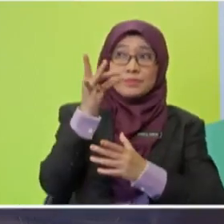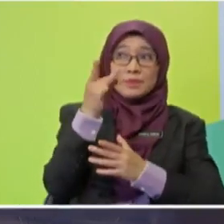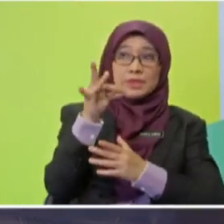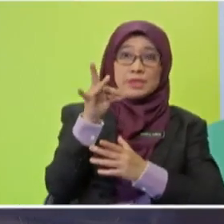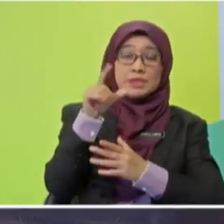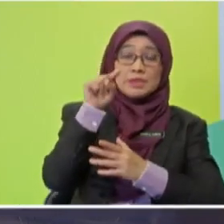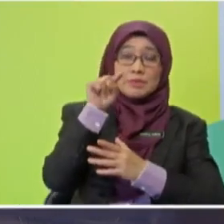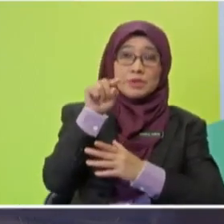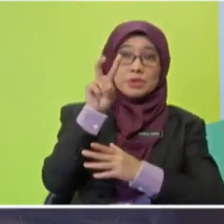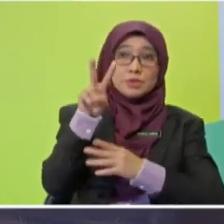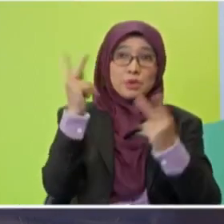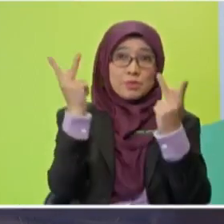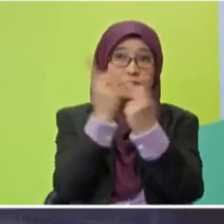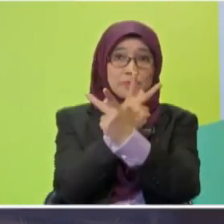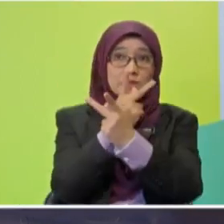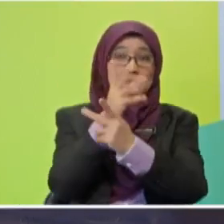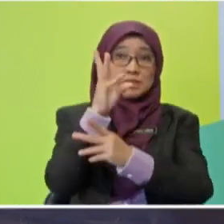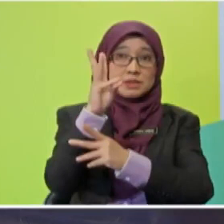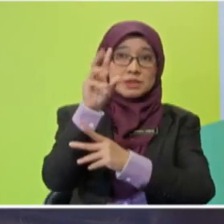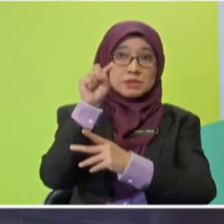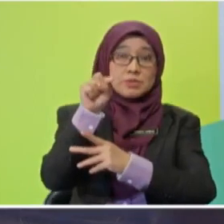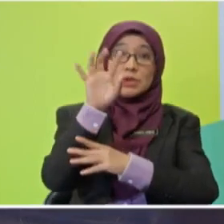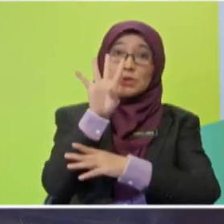18.2 multiplied by 6.4.